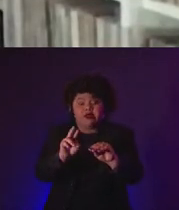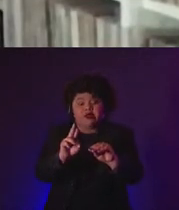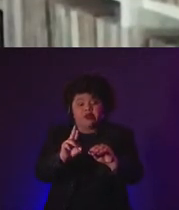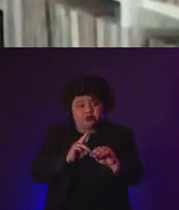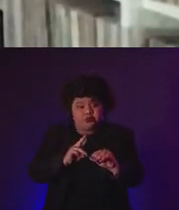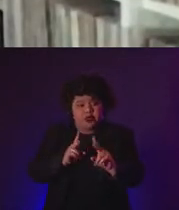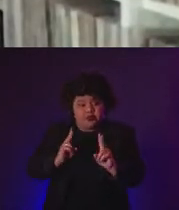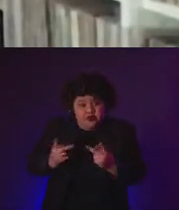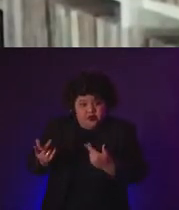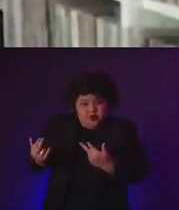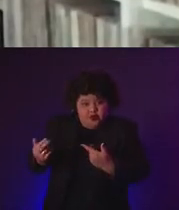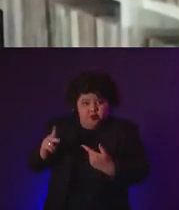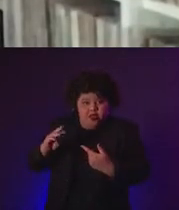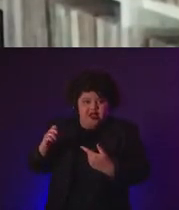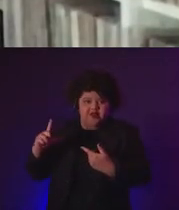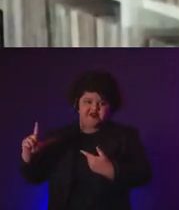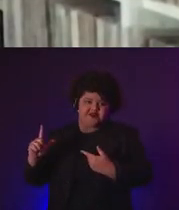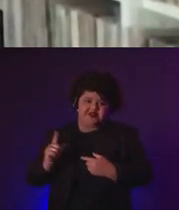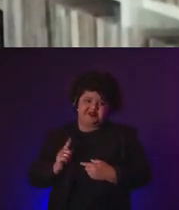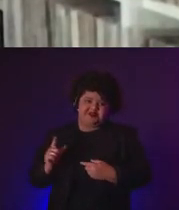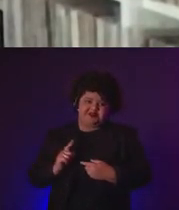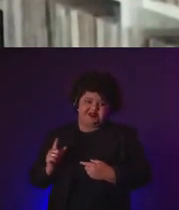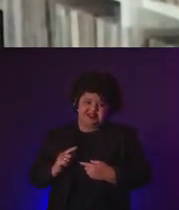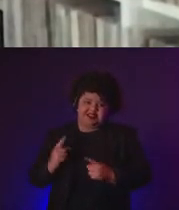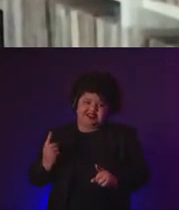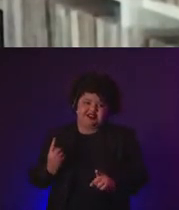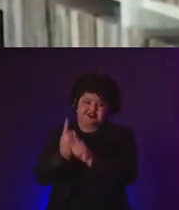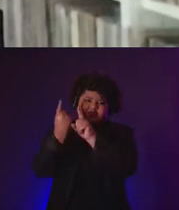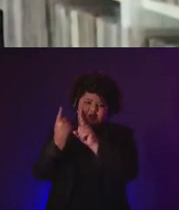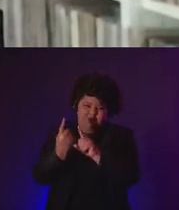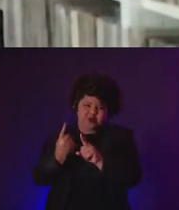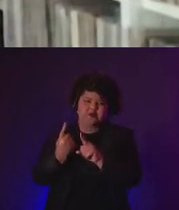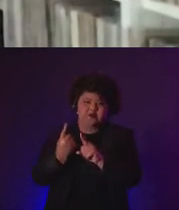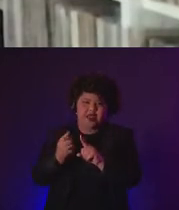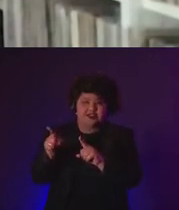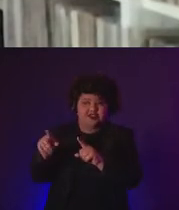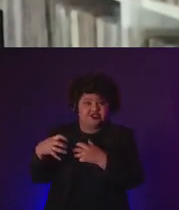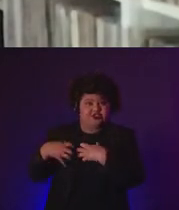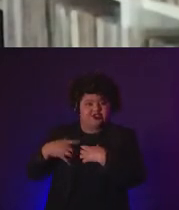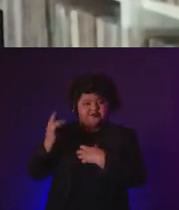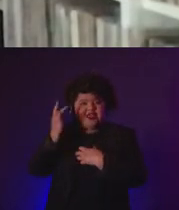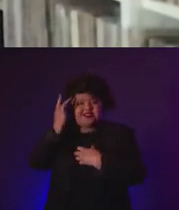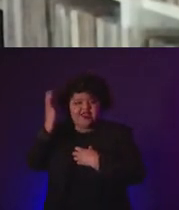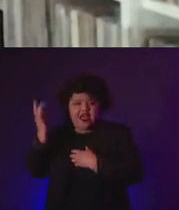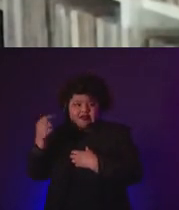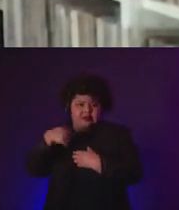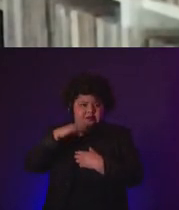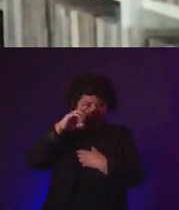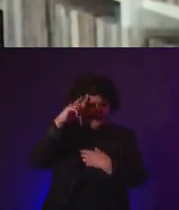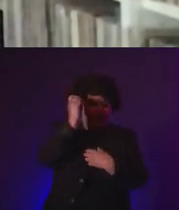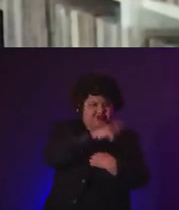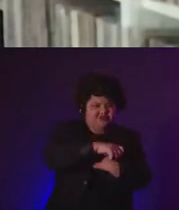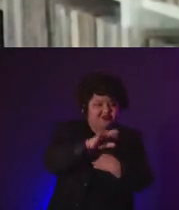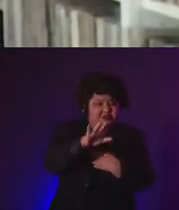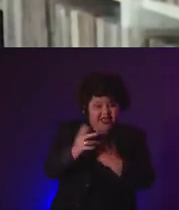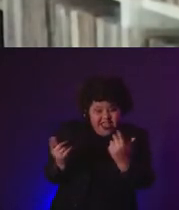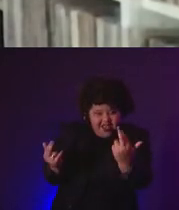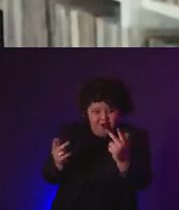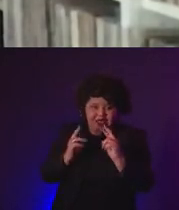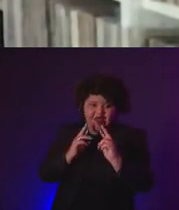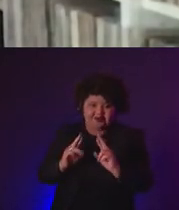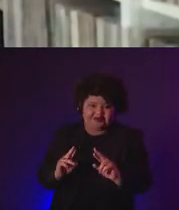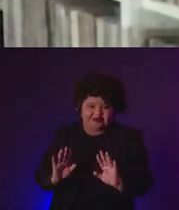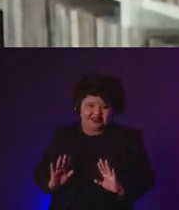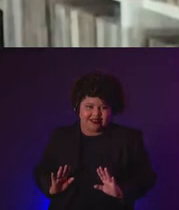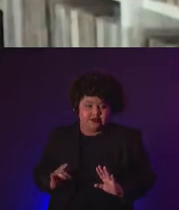had worked out with a much more straightforward approach to the analysis. And I learned a key lesson. And it is